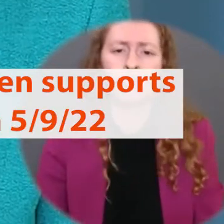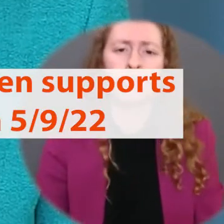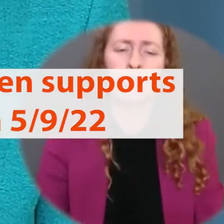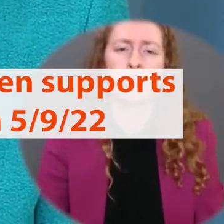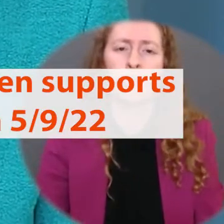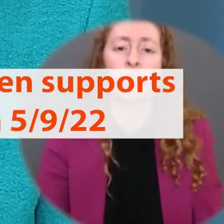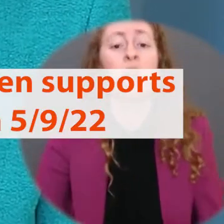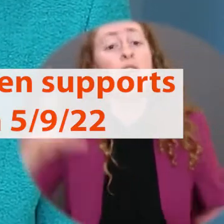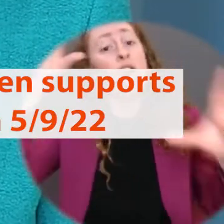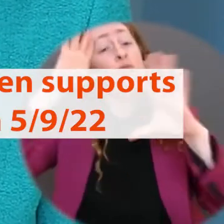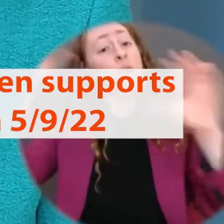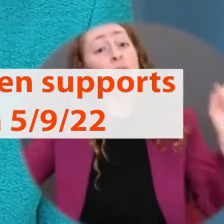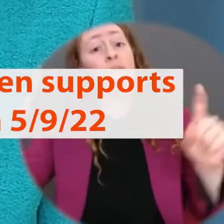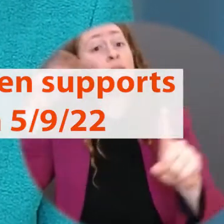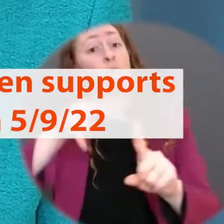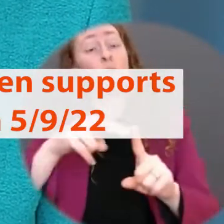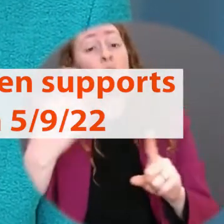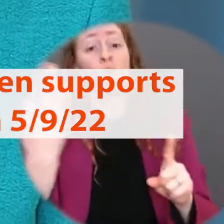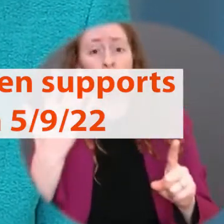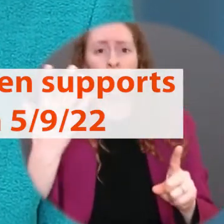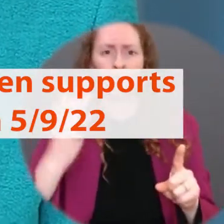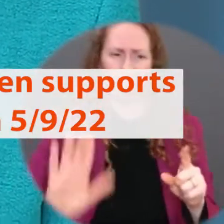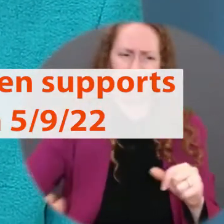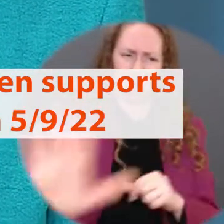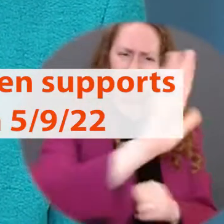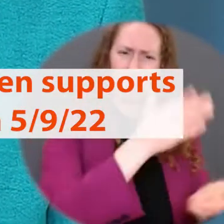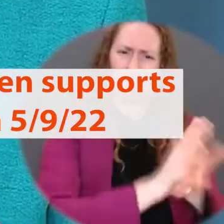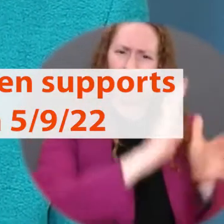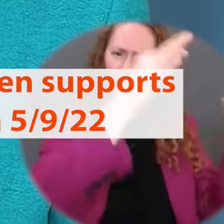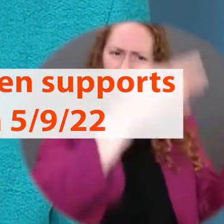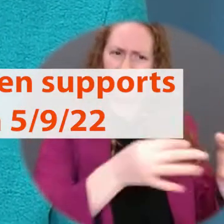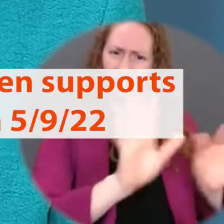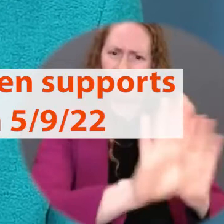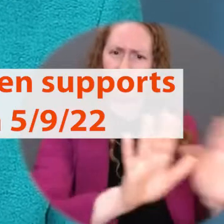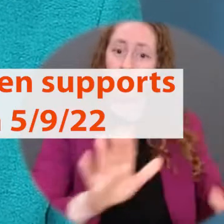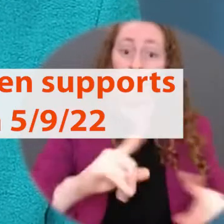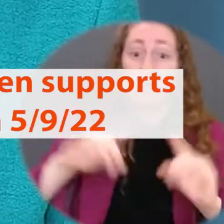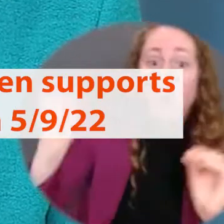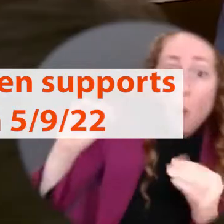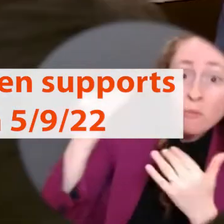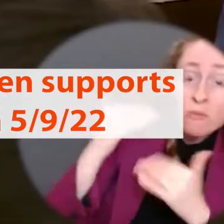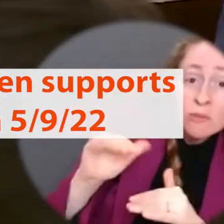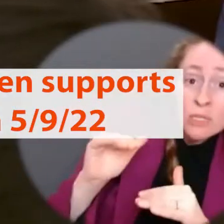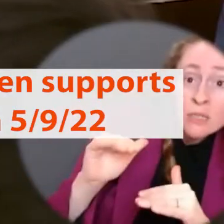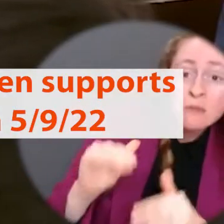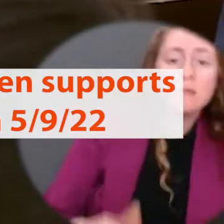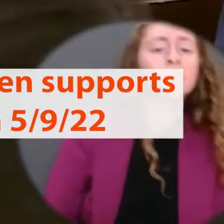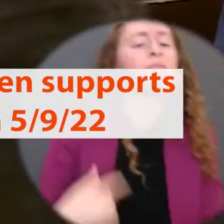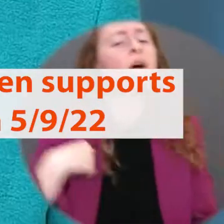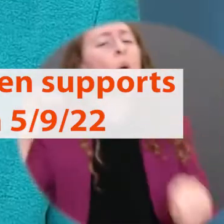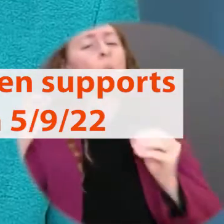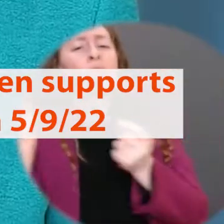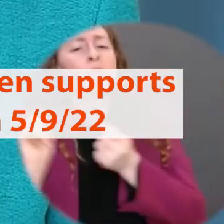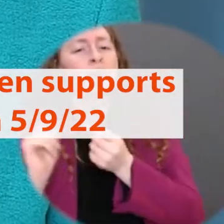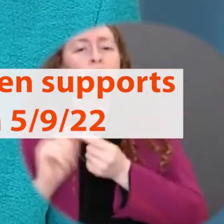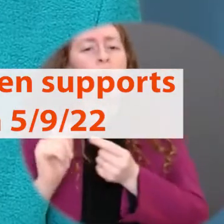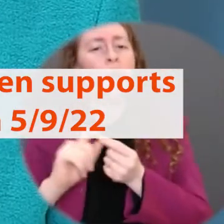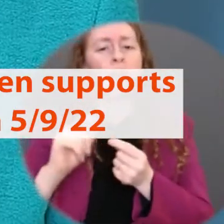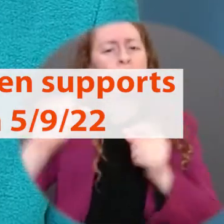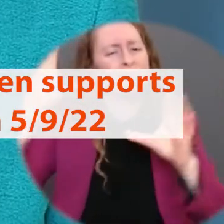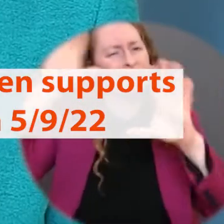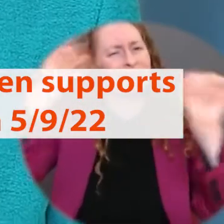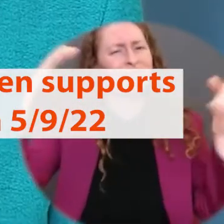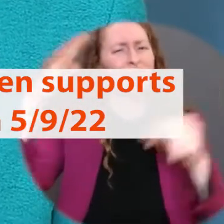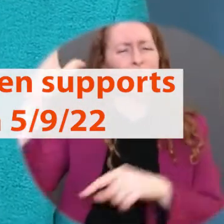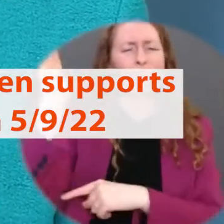should be able to make choices about their own health care. I'm not going to detail it further beyond what he's said in the past from here. Restrictions? Again, I'm not going to detail his opinion. He's